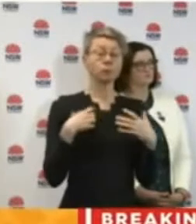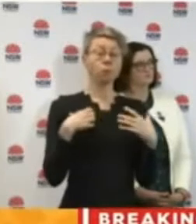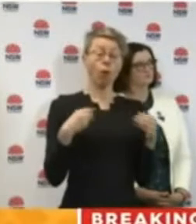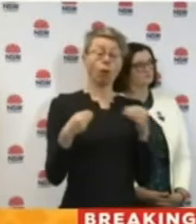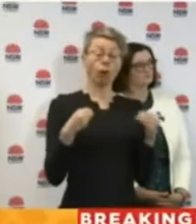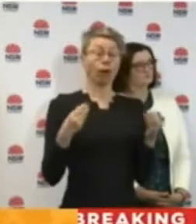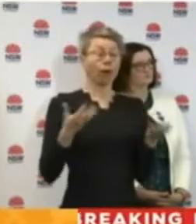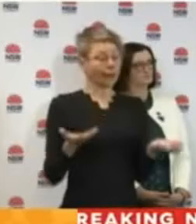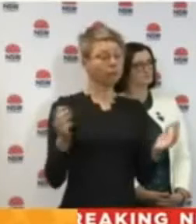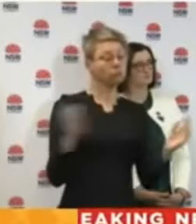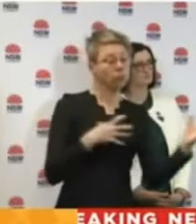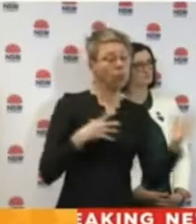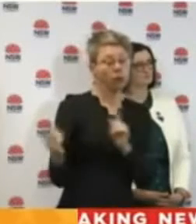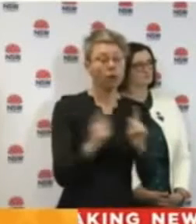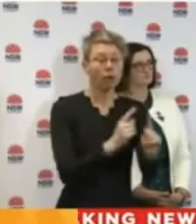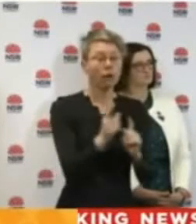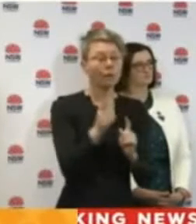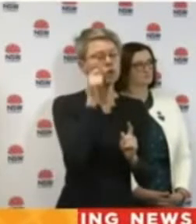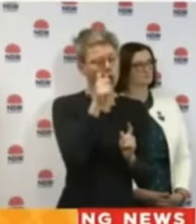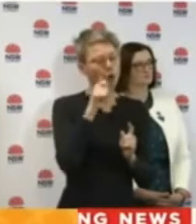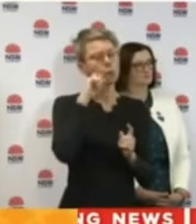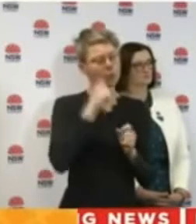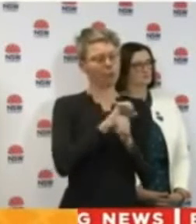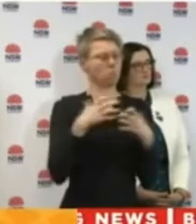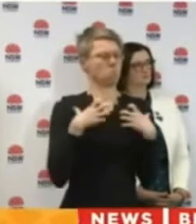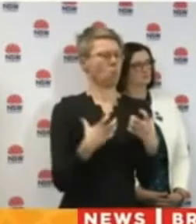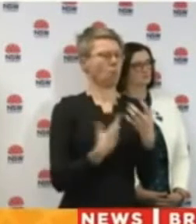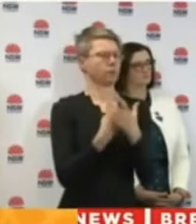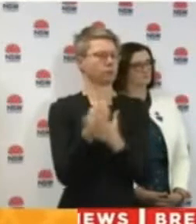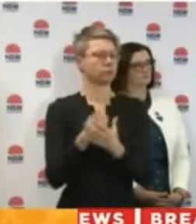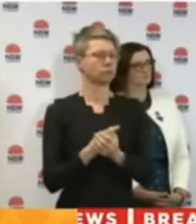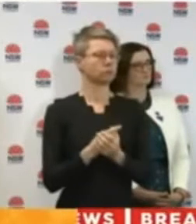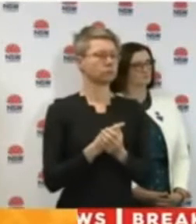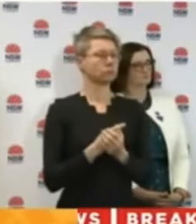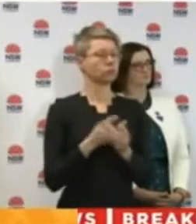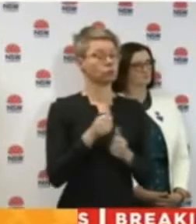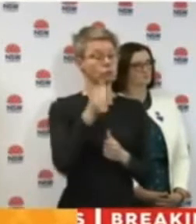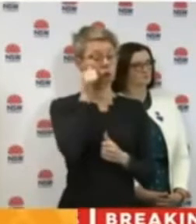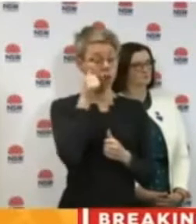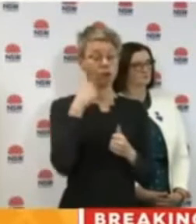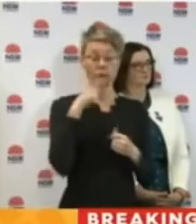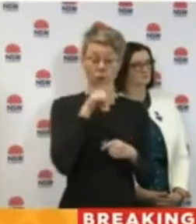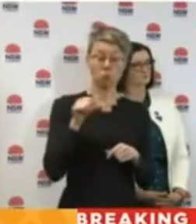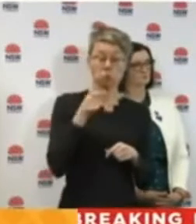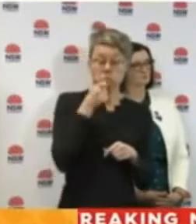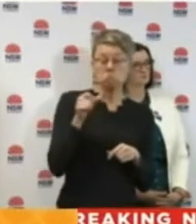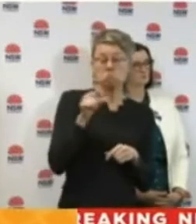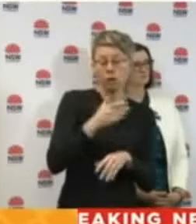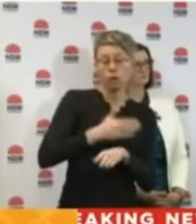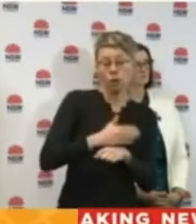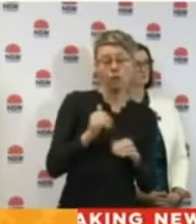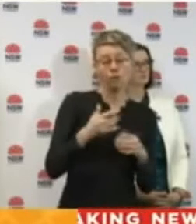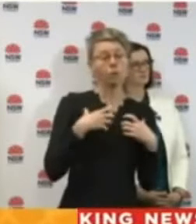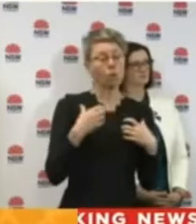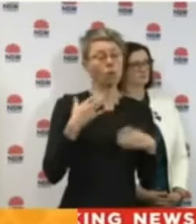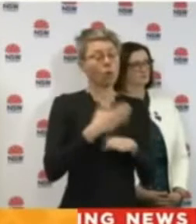by making sure we have a good level of economic activity or normality in our lives whilst a manageable rate of case numbers. And that